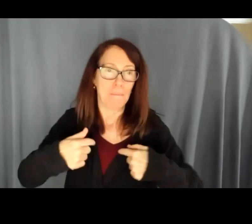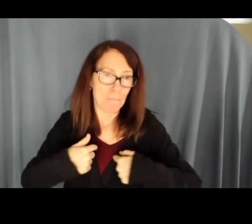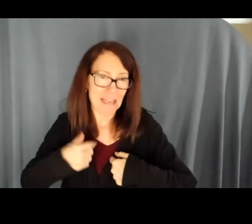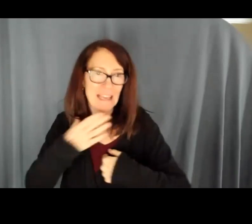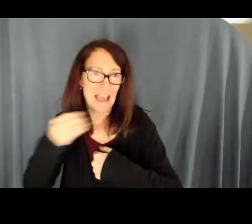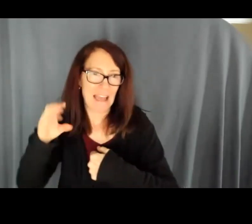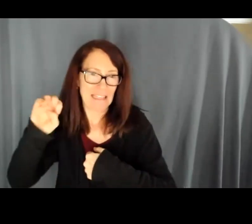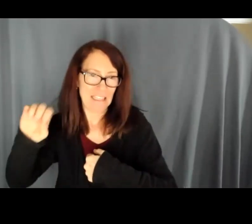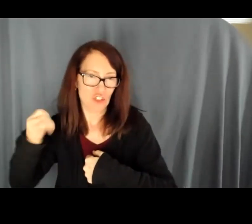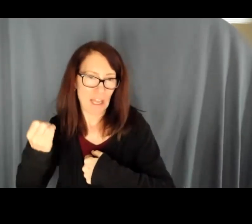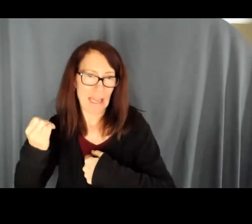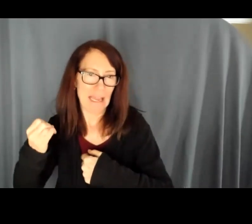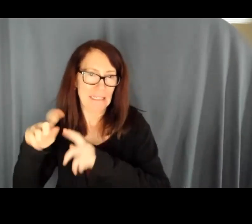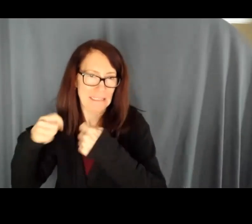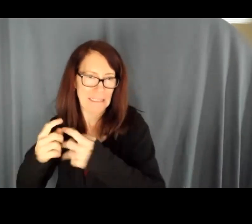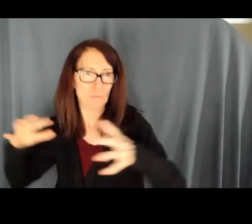one document.